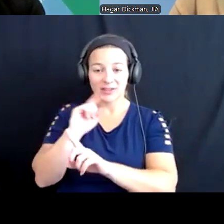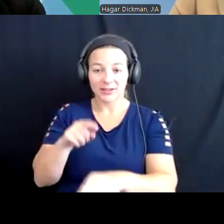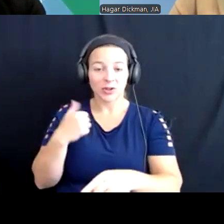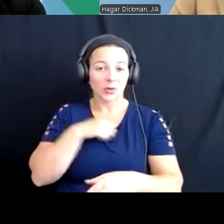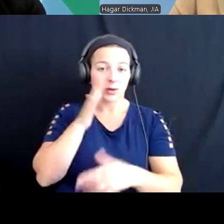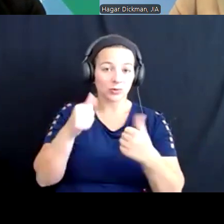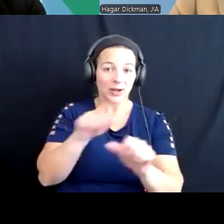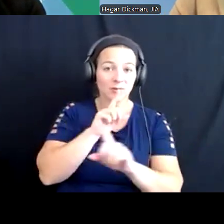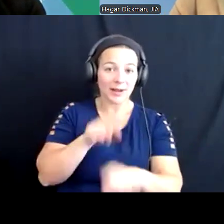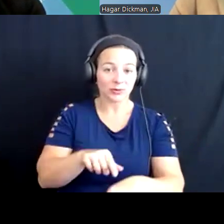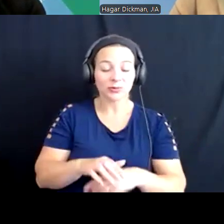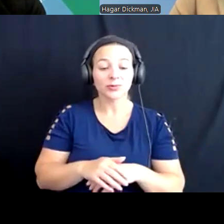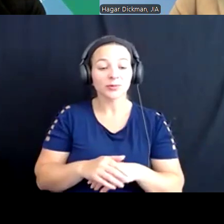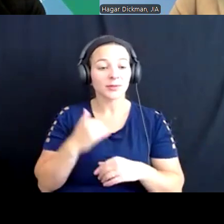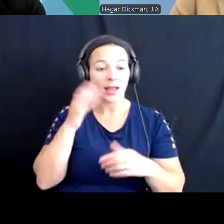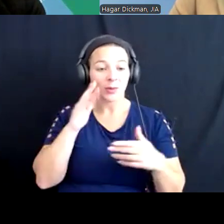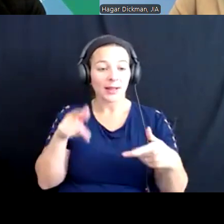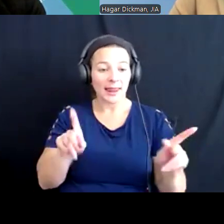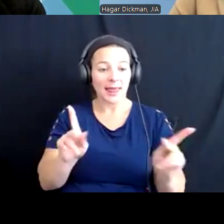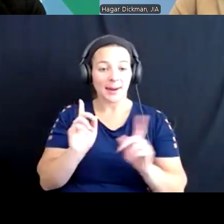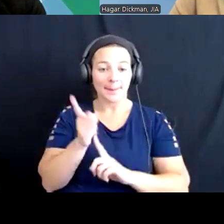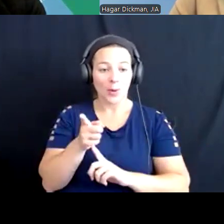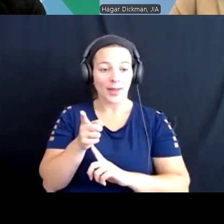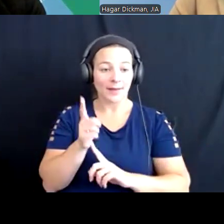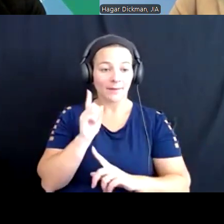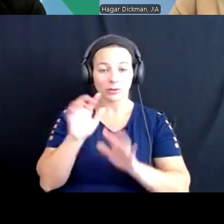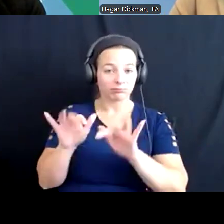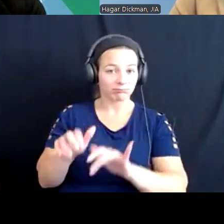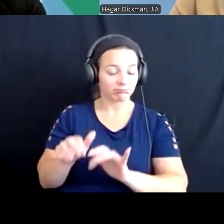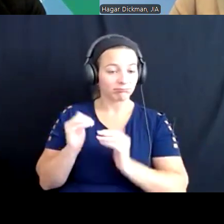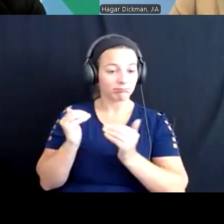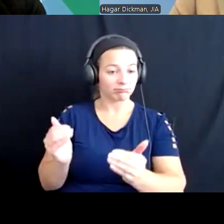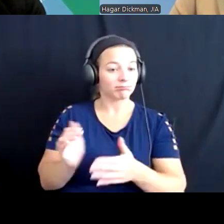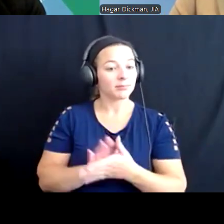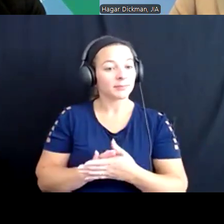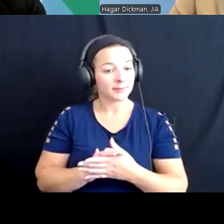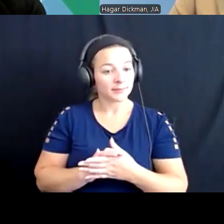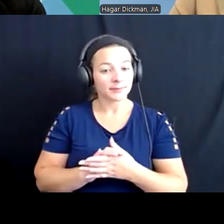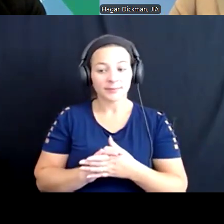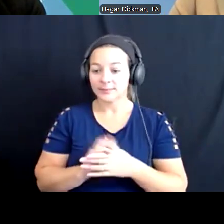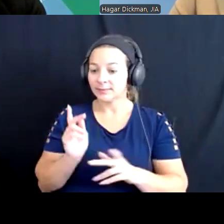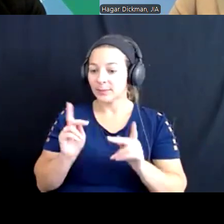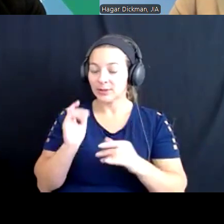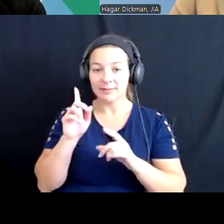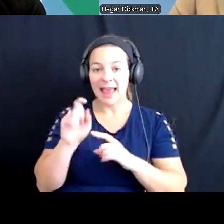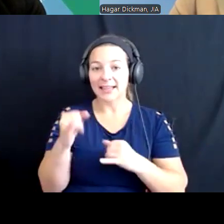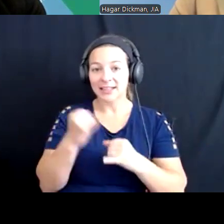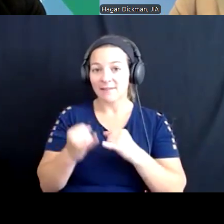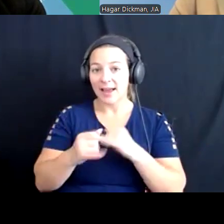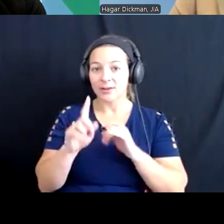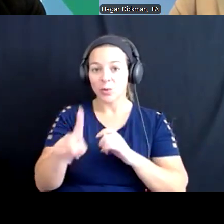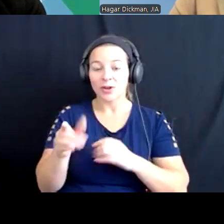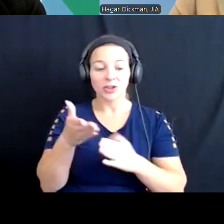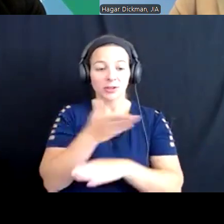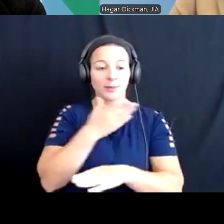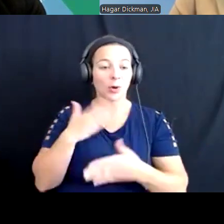them. So I'll just give a moment for people to ask any final questions before we